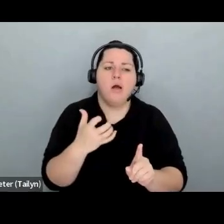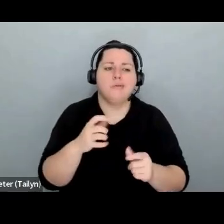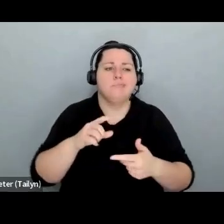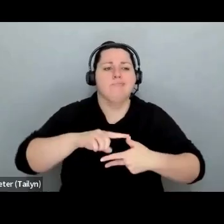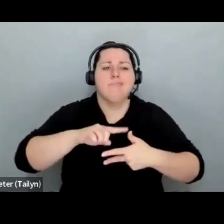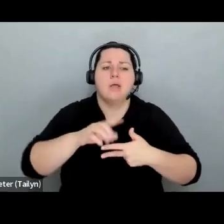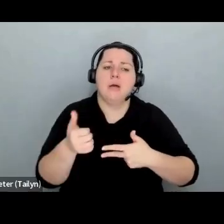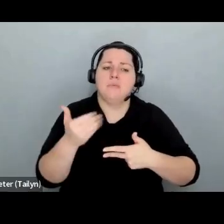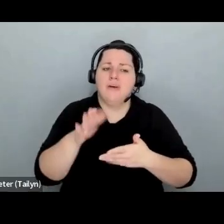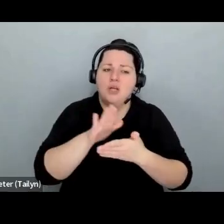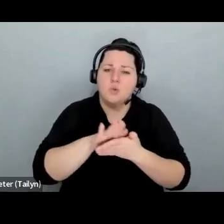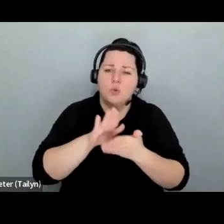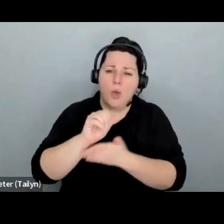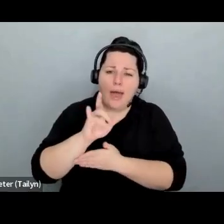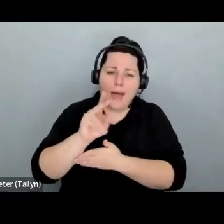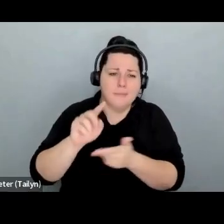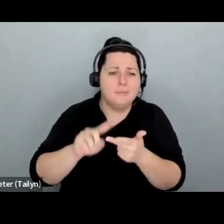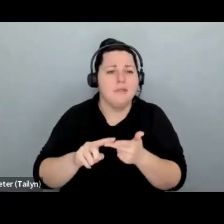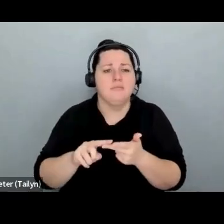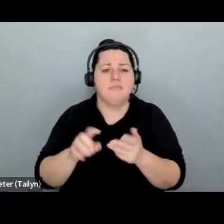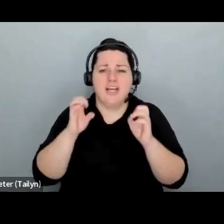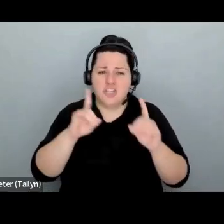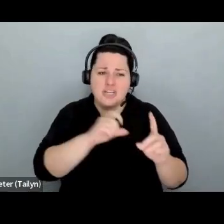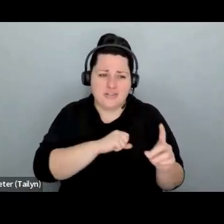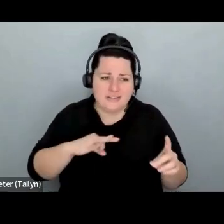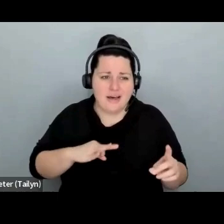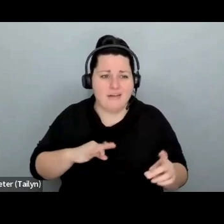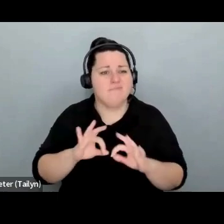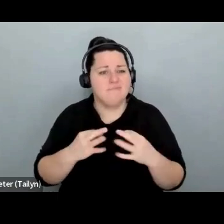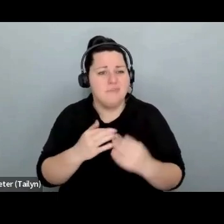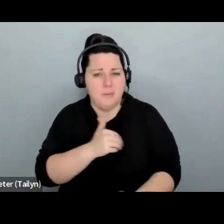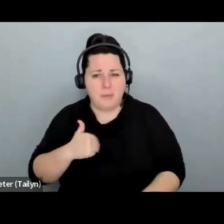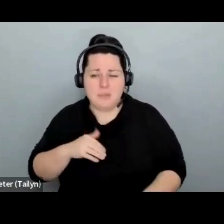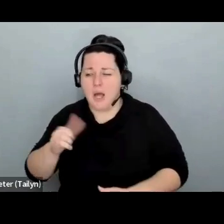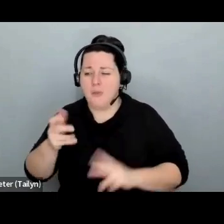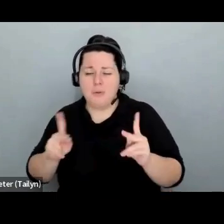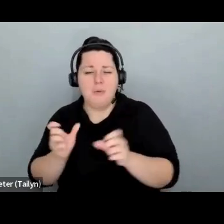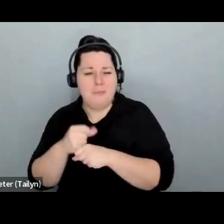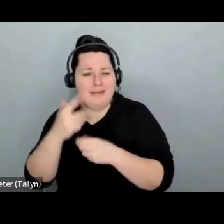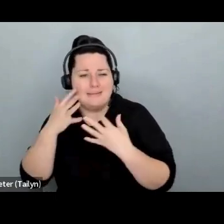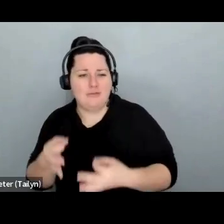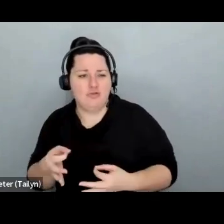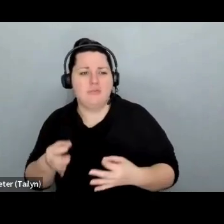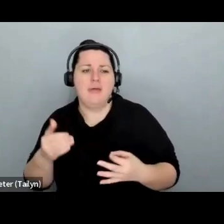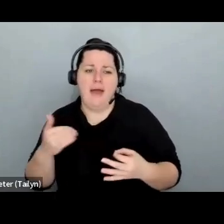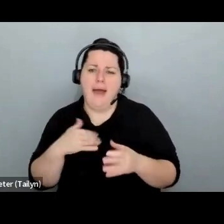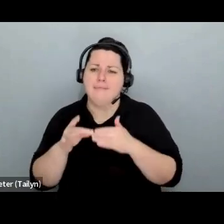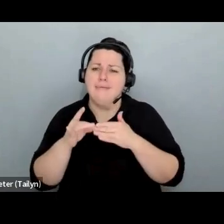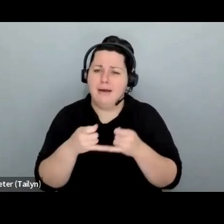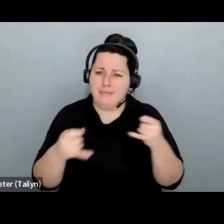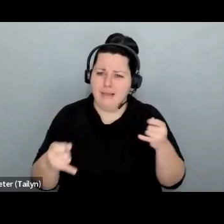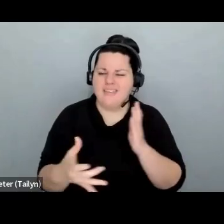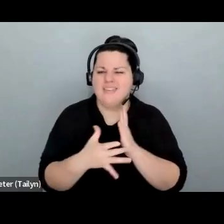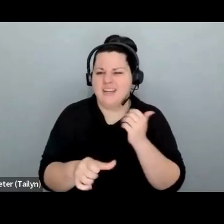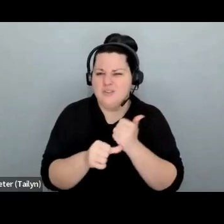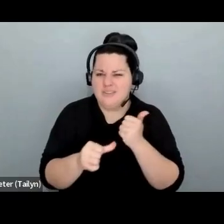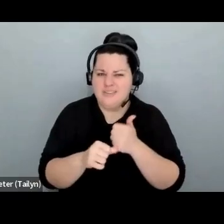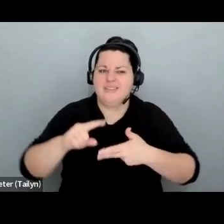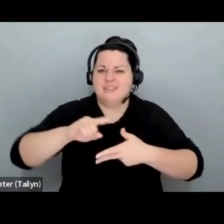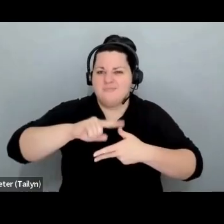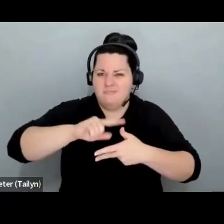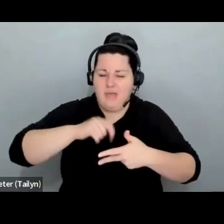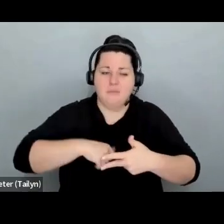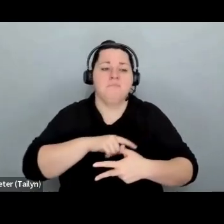administrators, educational staff, family members, and other decision makers with a set of guidelines and technical assistance